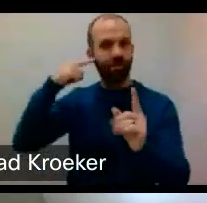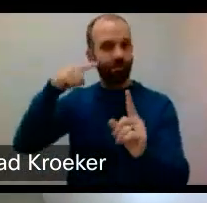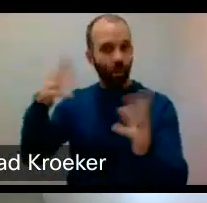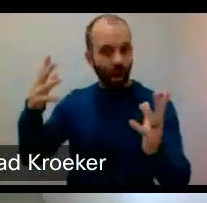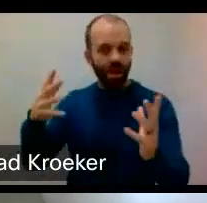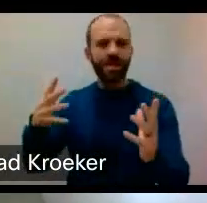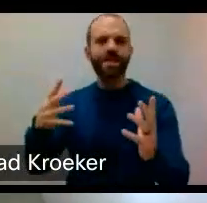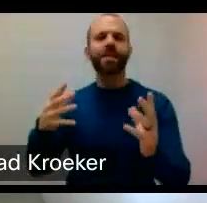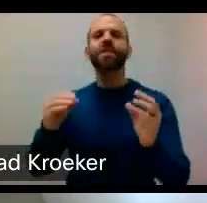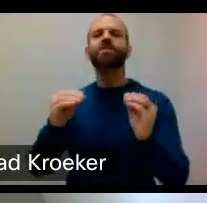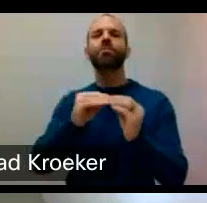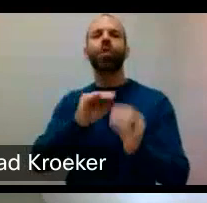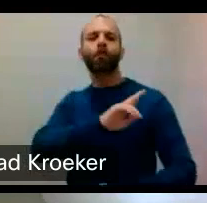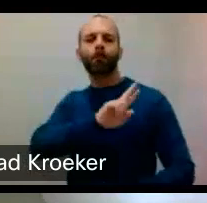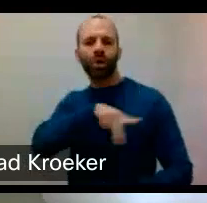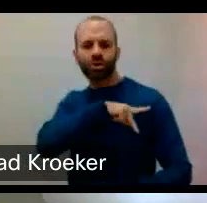personal than other types of writing.